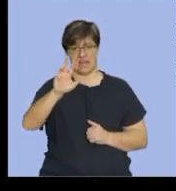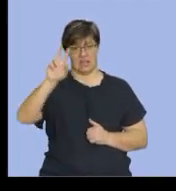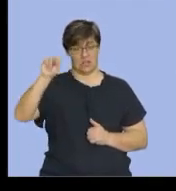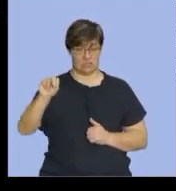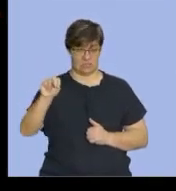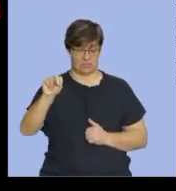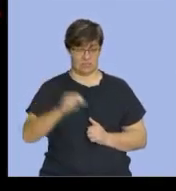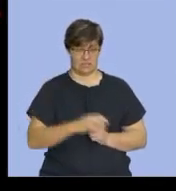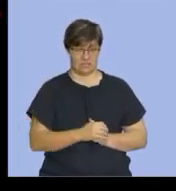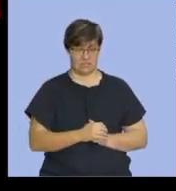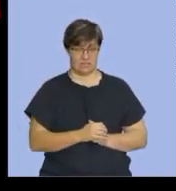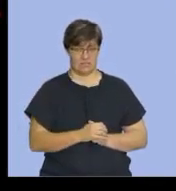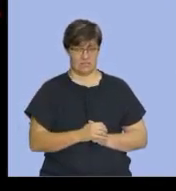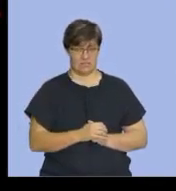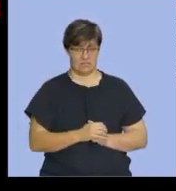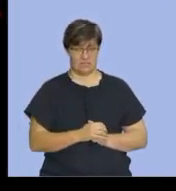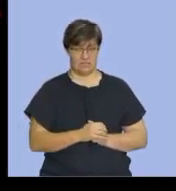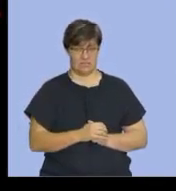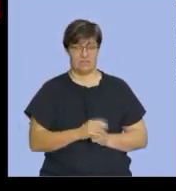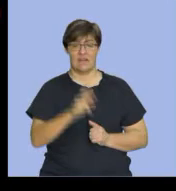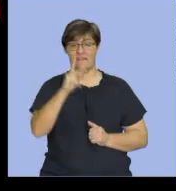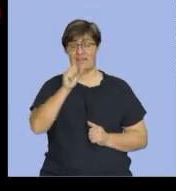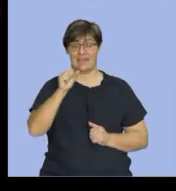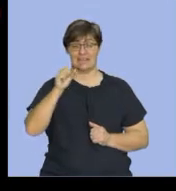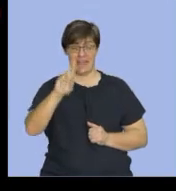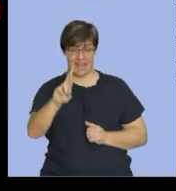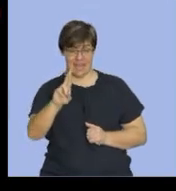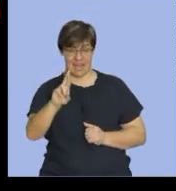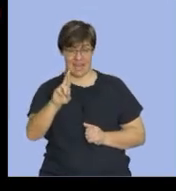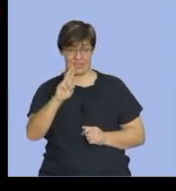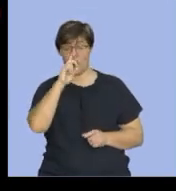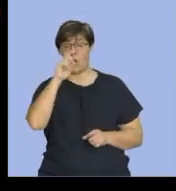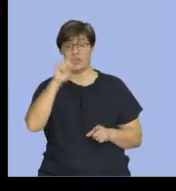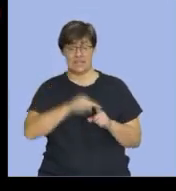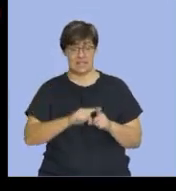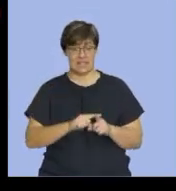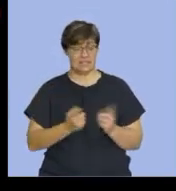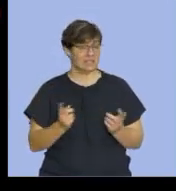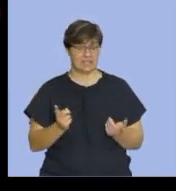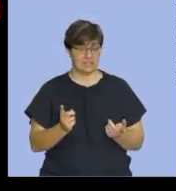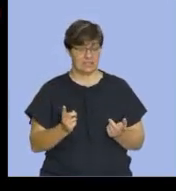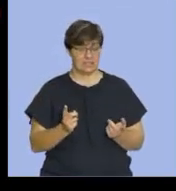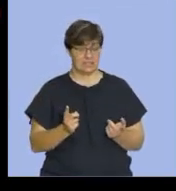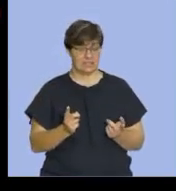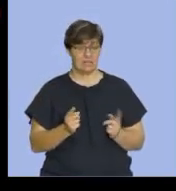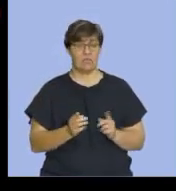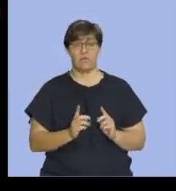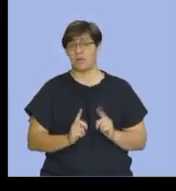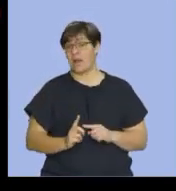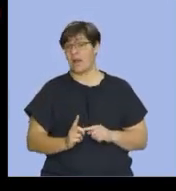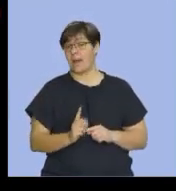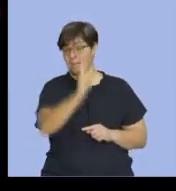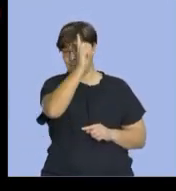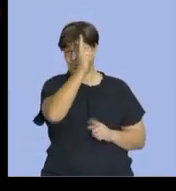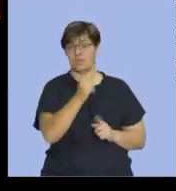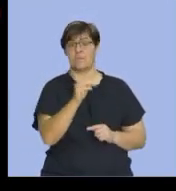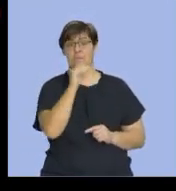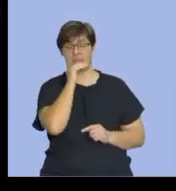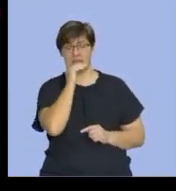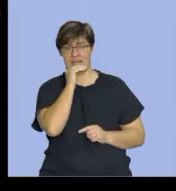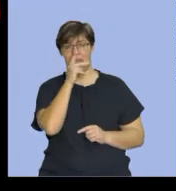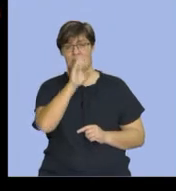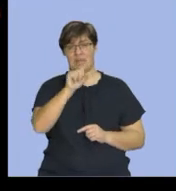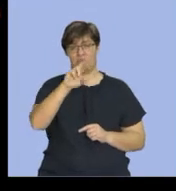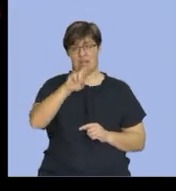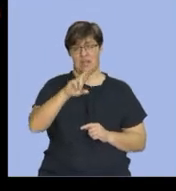163.79 newtons. It's a vector, so I need a direction. And this one was the vertical one, so